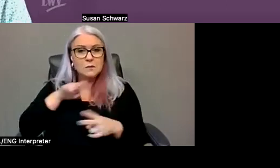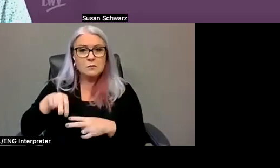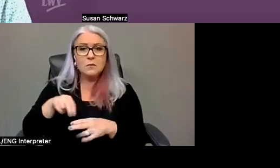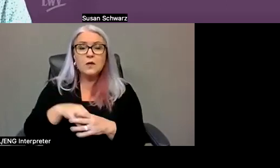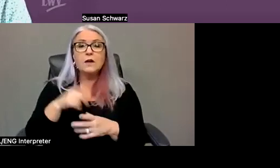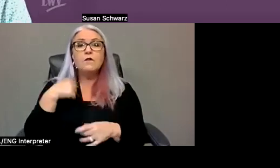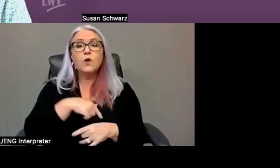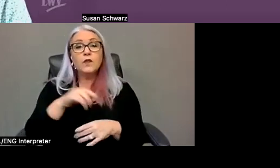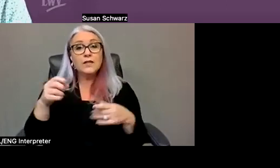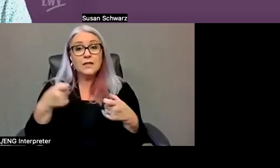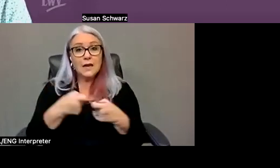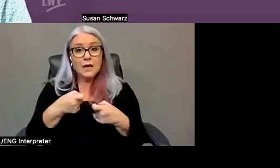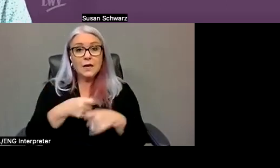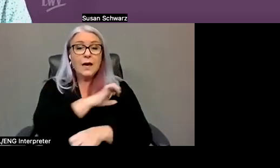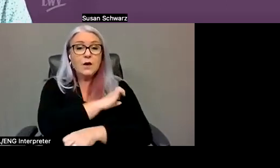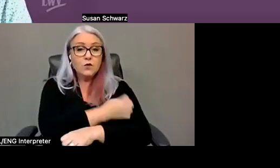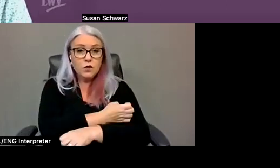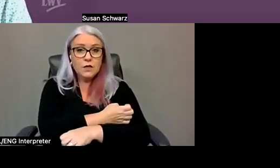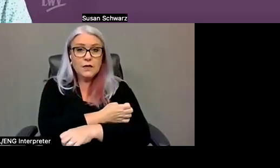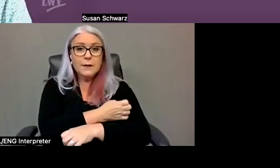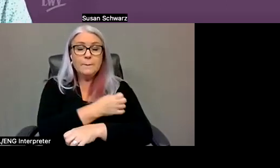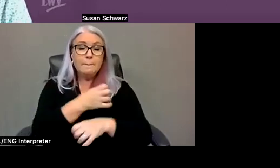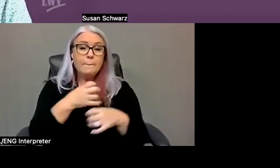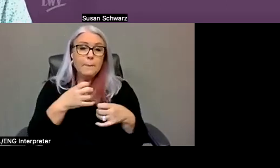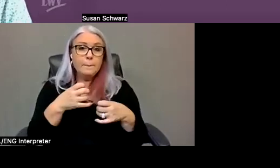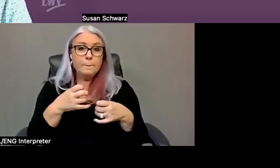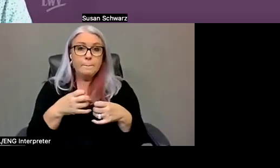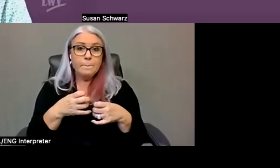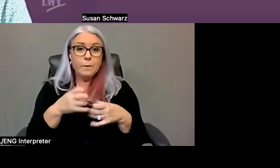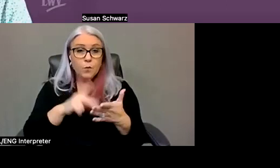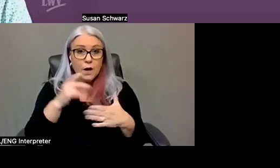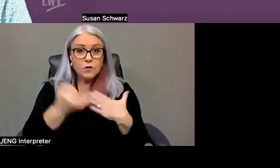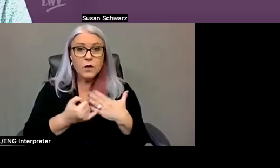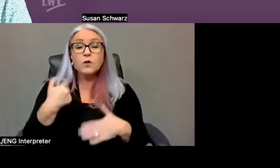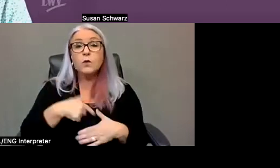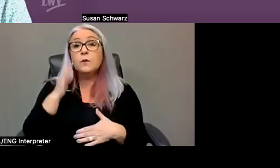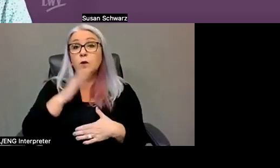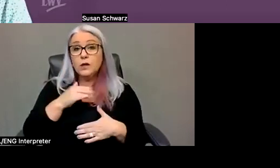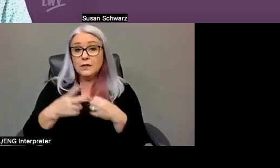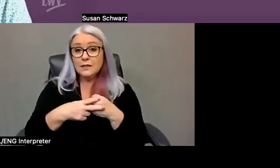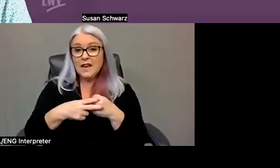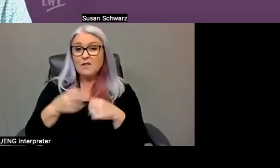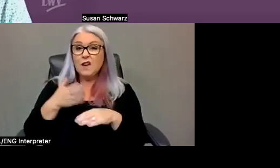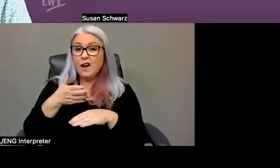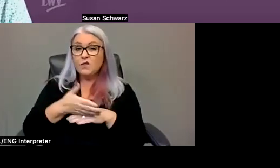contract, we save, actually, we will save after 10 years,